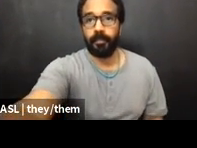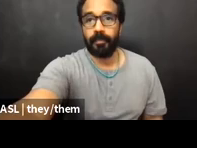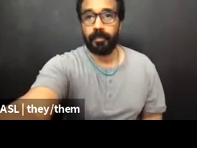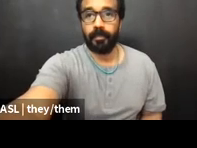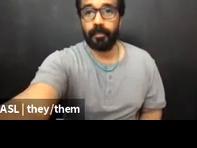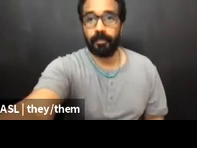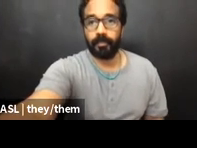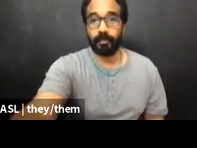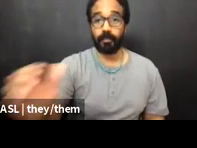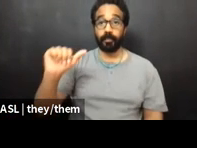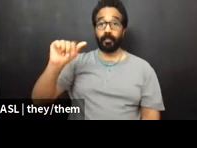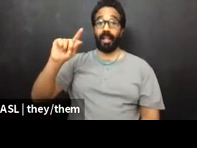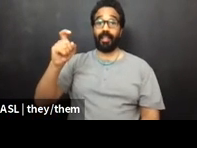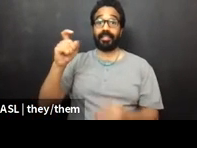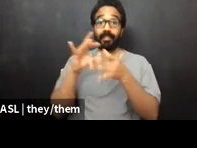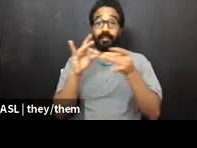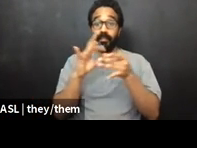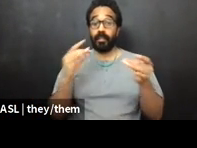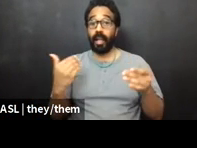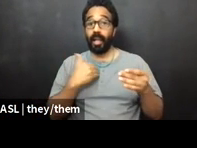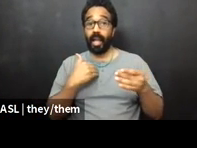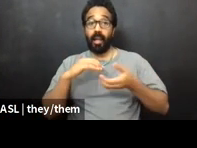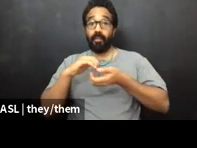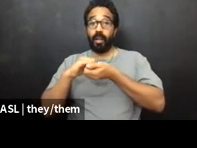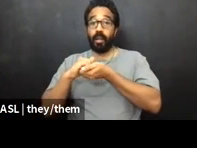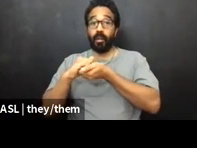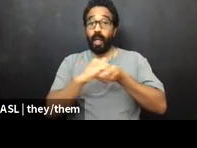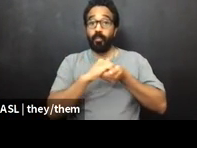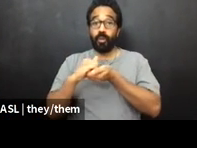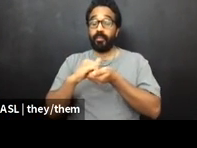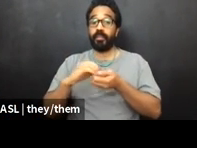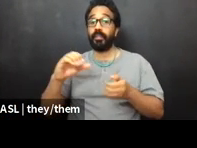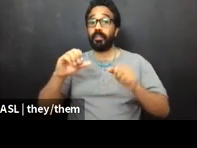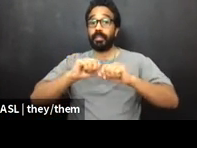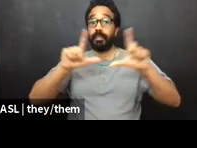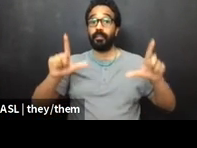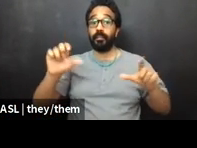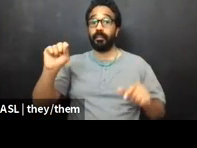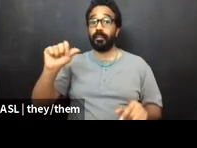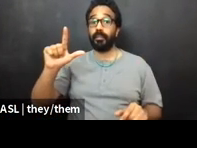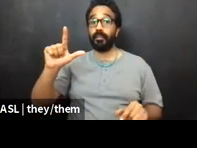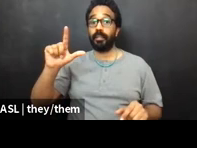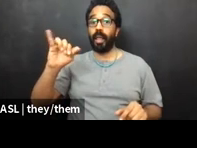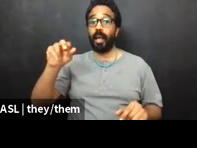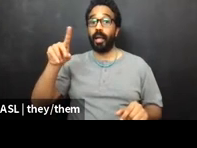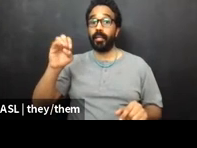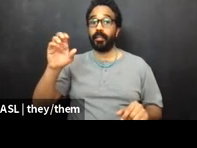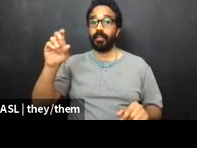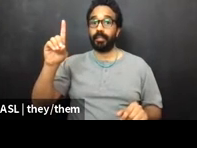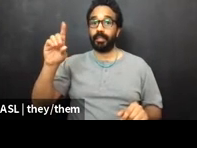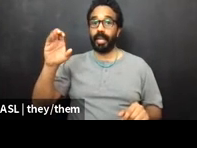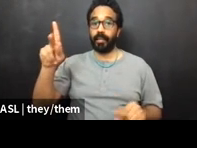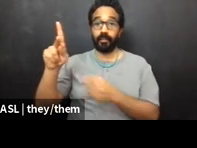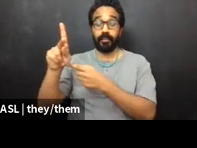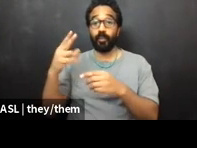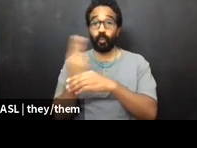And I have the collaborative slide deck link if we wanted to put that in the chat too as people are showing up. Yeah, I was thinking